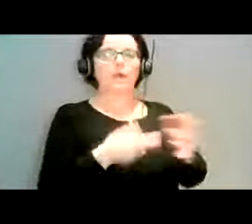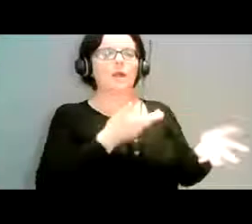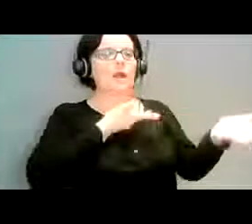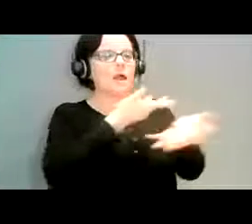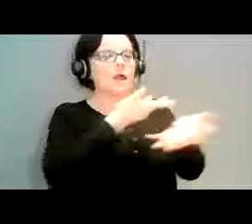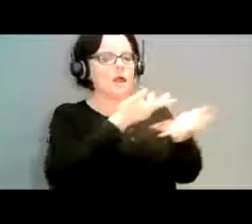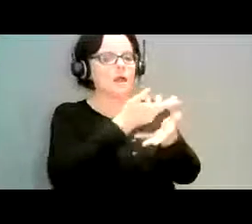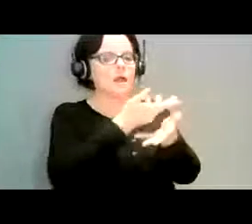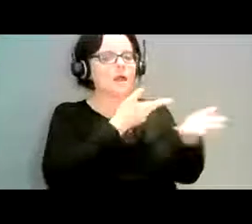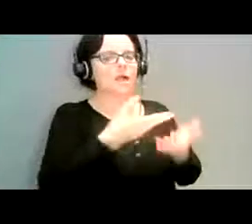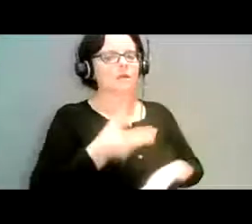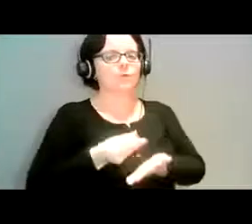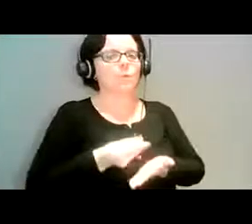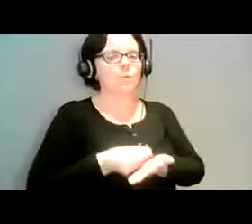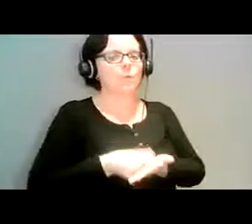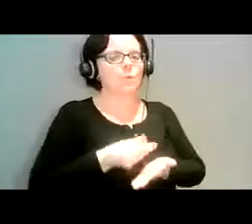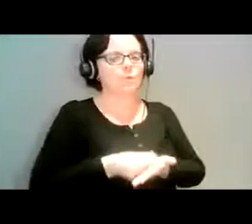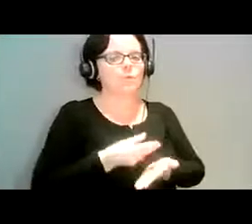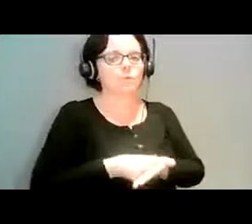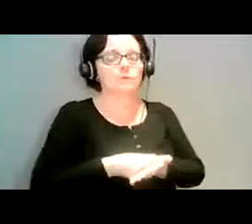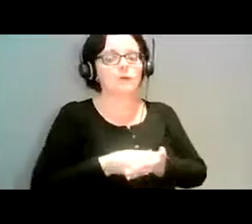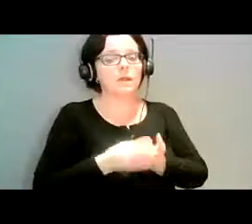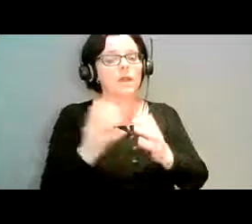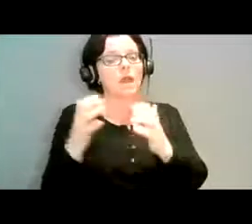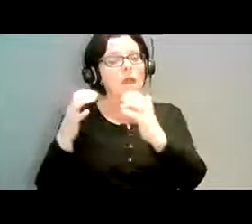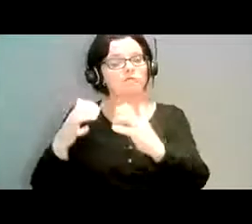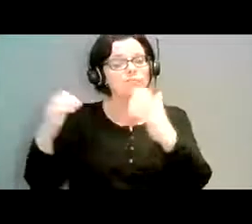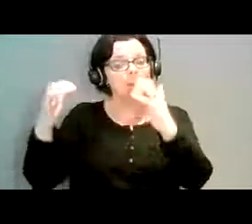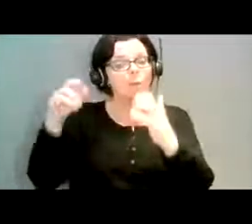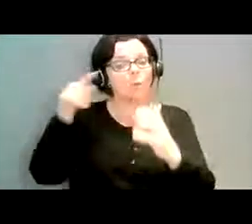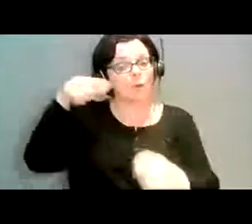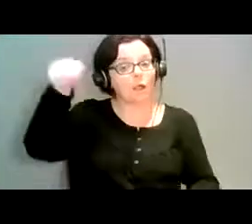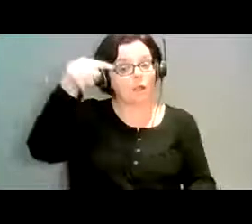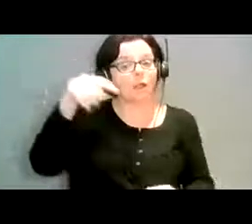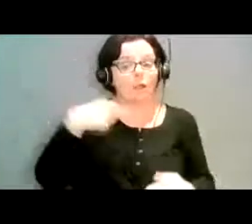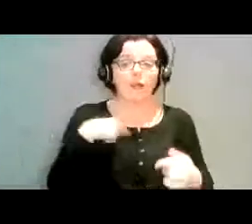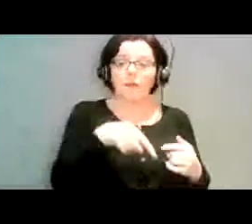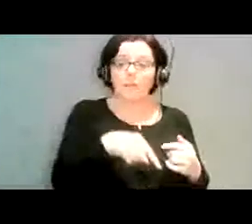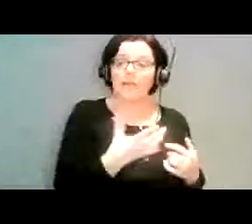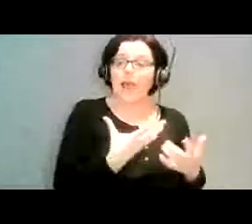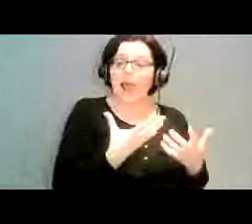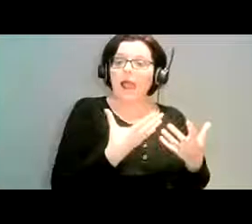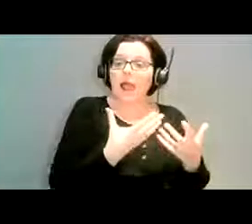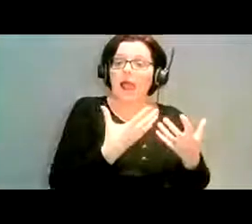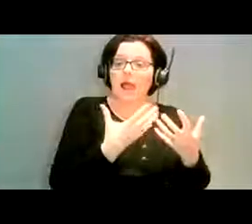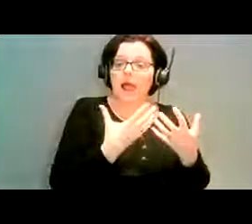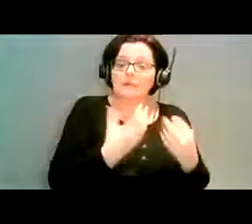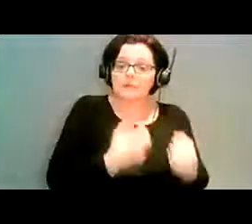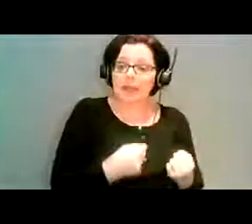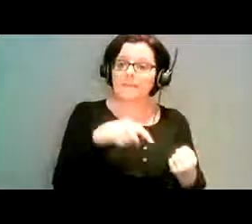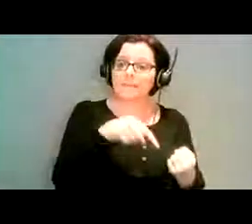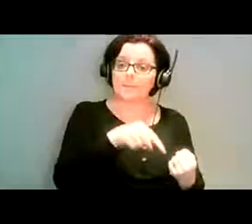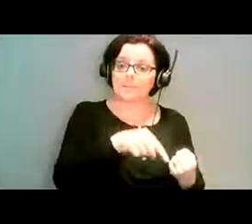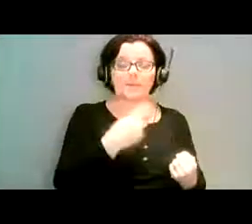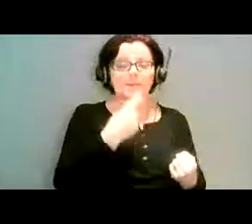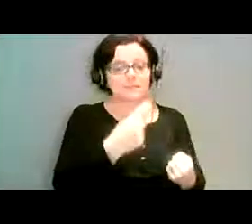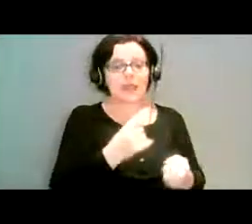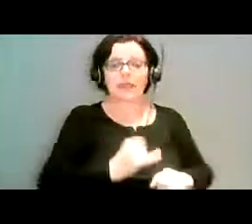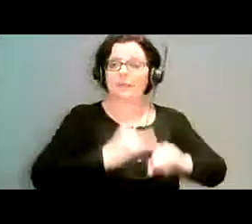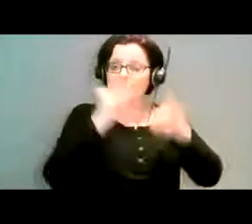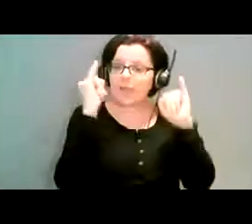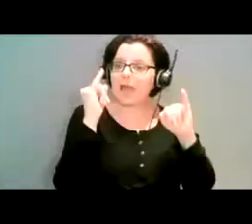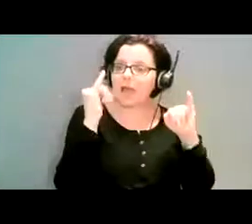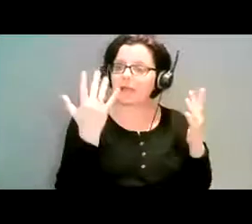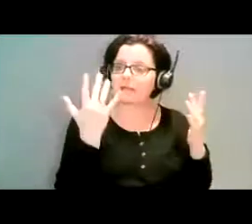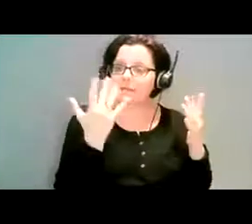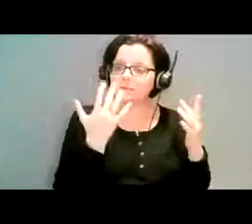example, tribunals did take this into account, although saying like this is really bad, it shouldn't have happened. It kind of